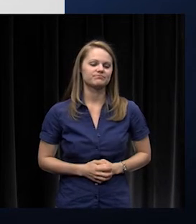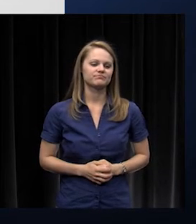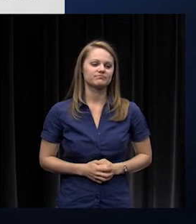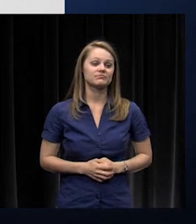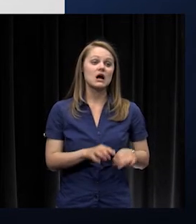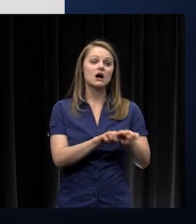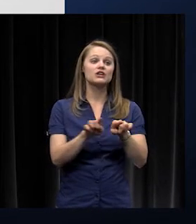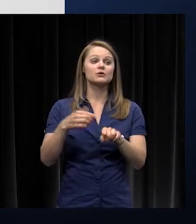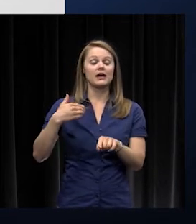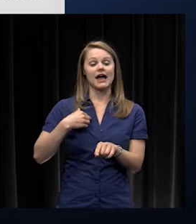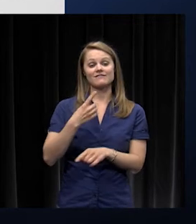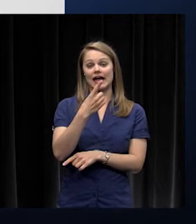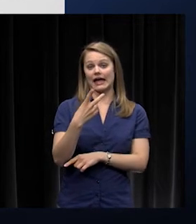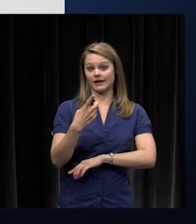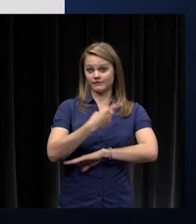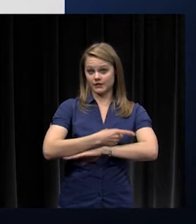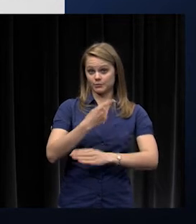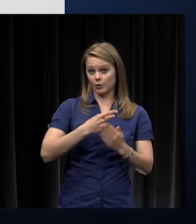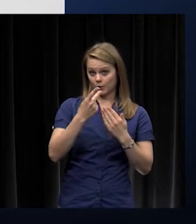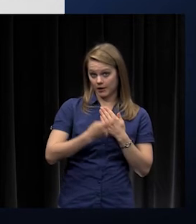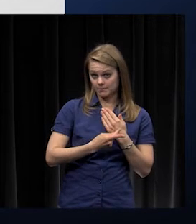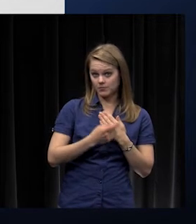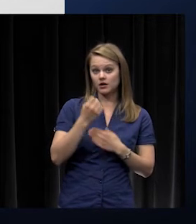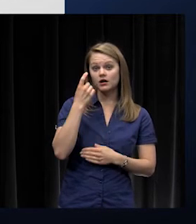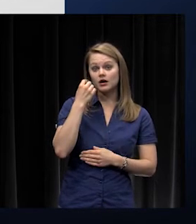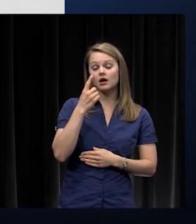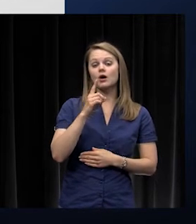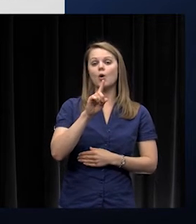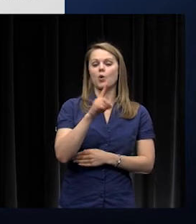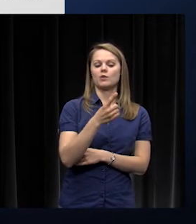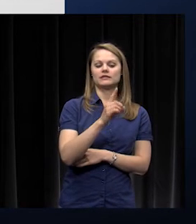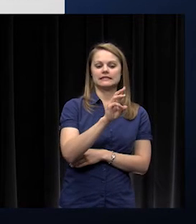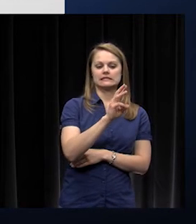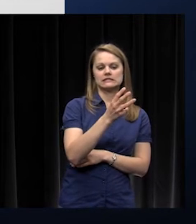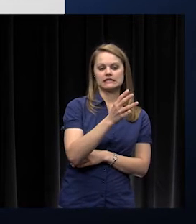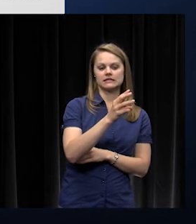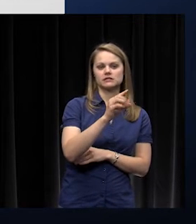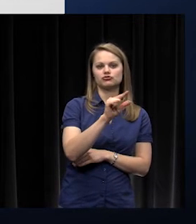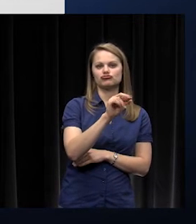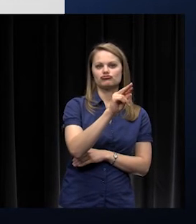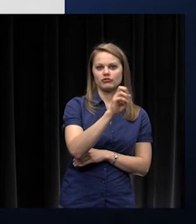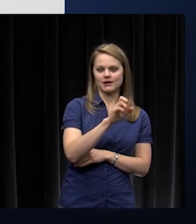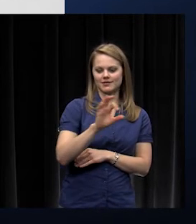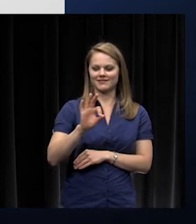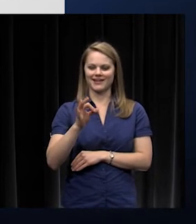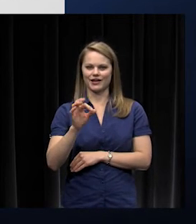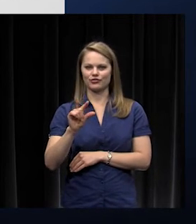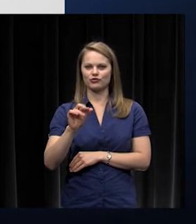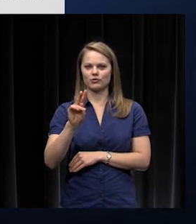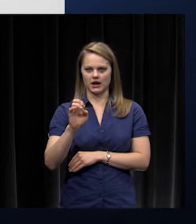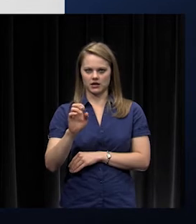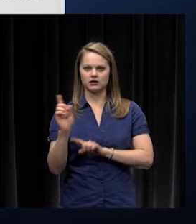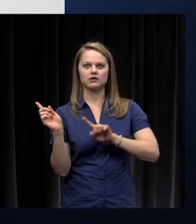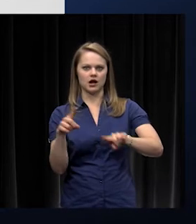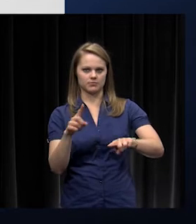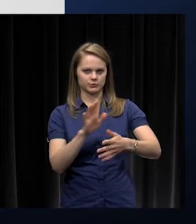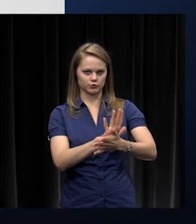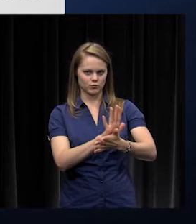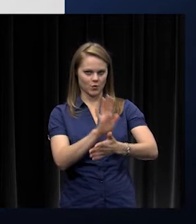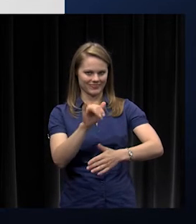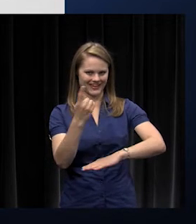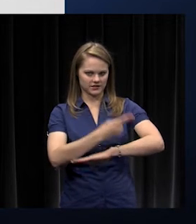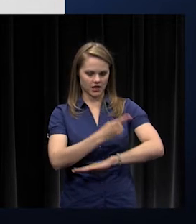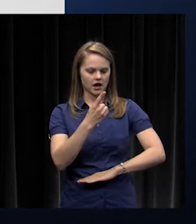have the half-day program where only sixth graders and ninth graders come to school, which gives us an opportunity as a